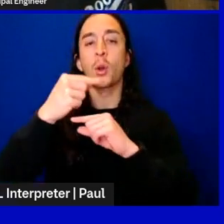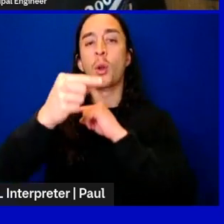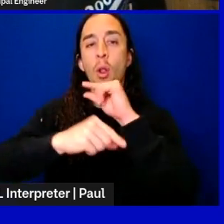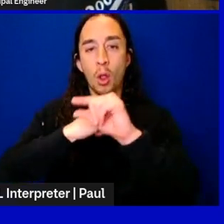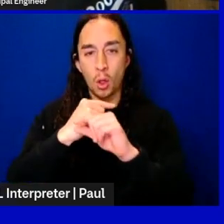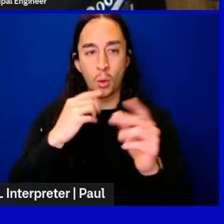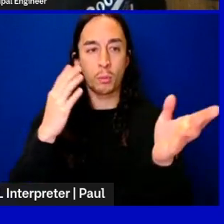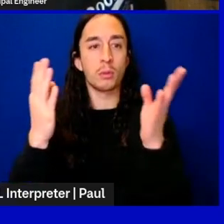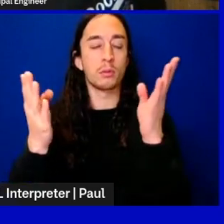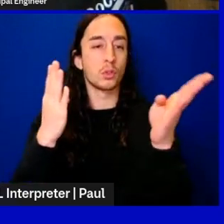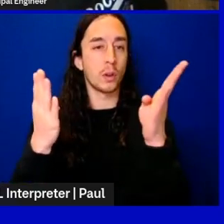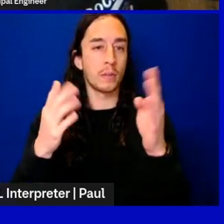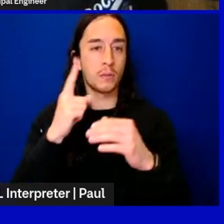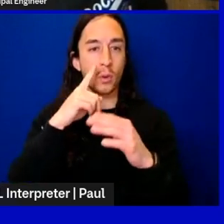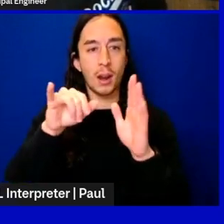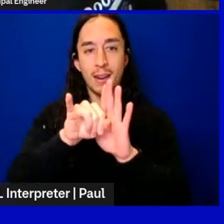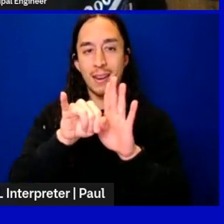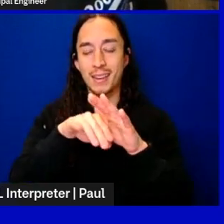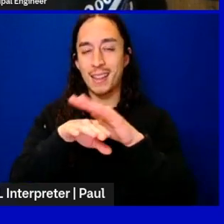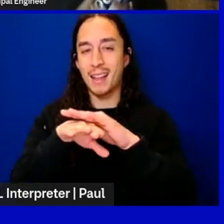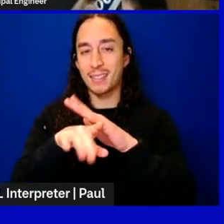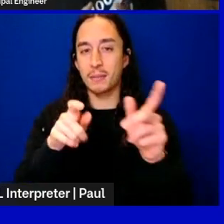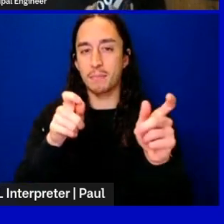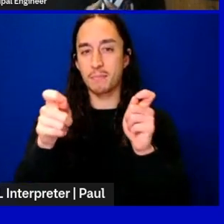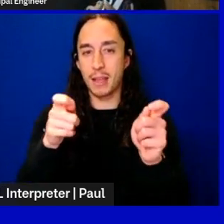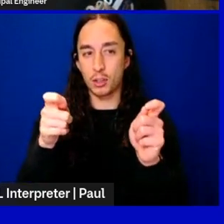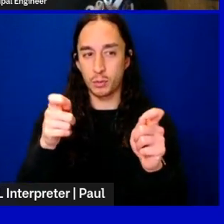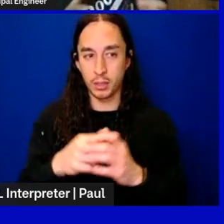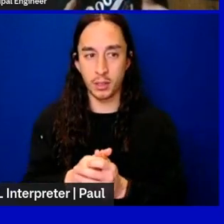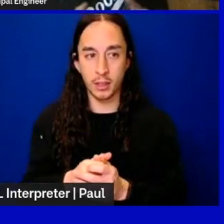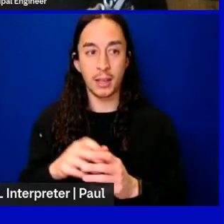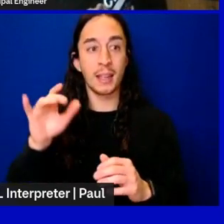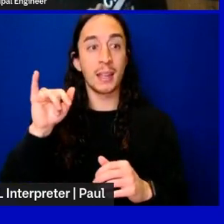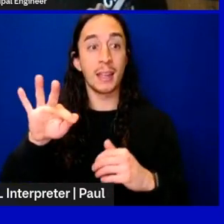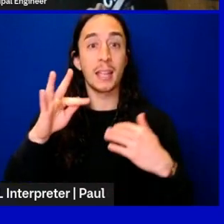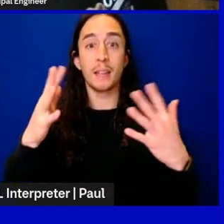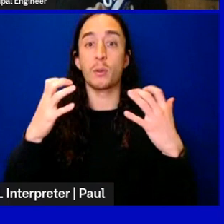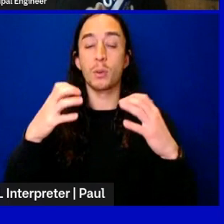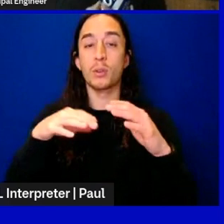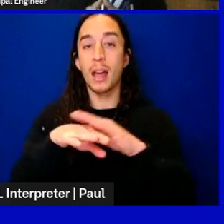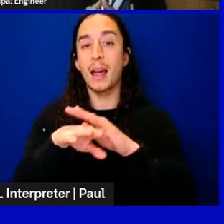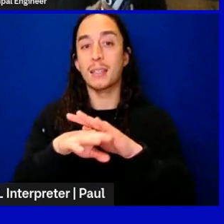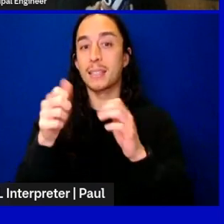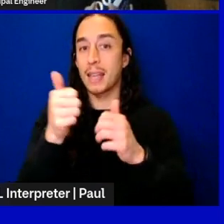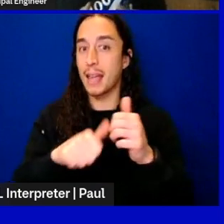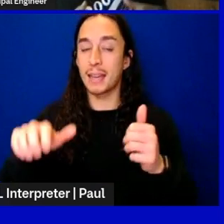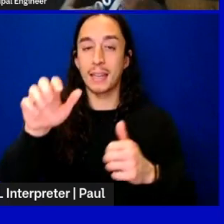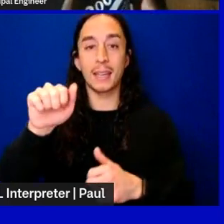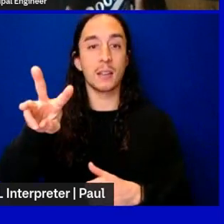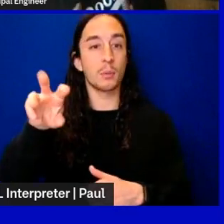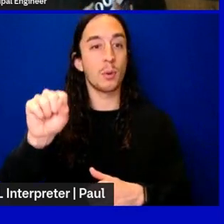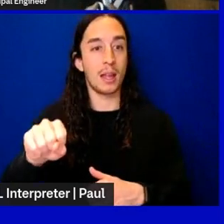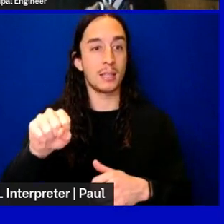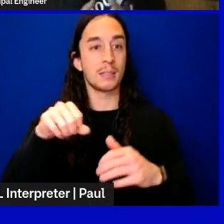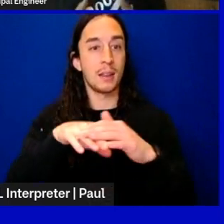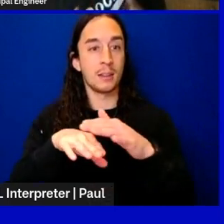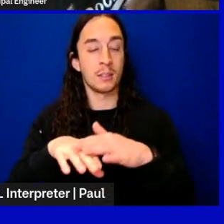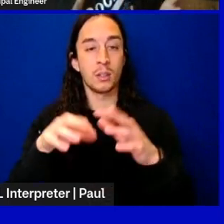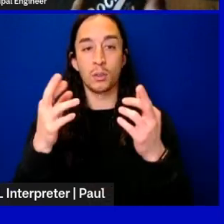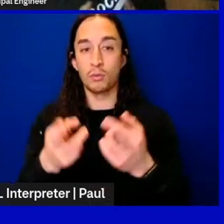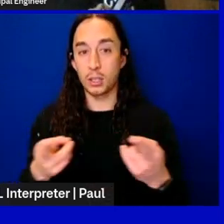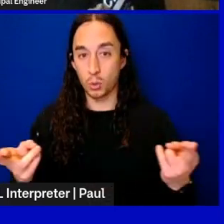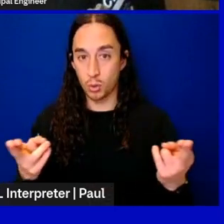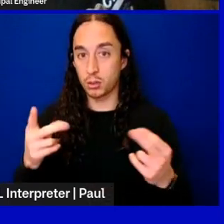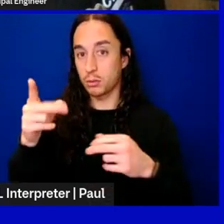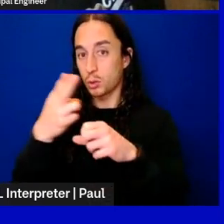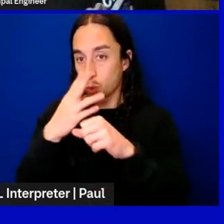an identity access management service from AWS. If you want to access any of the AWS resources, let's say if your users wants to access